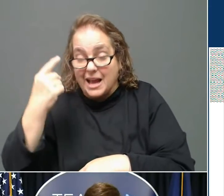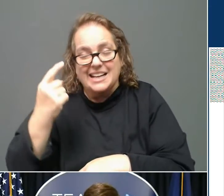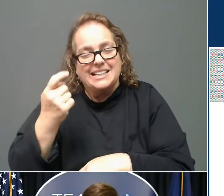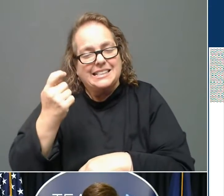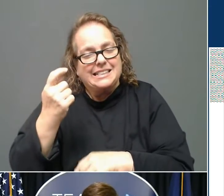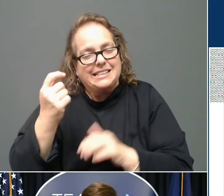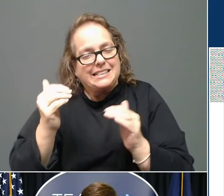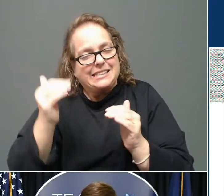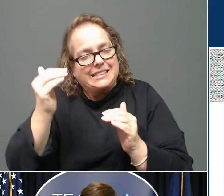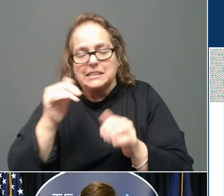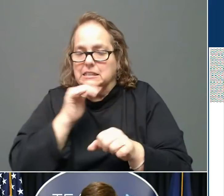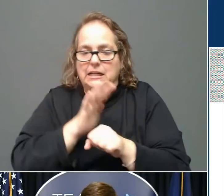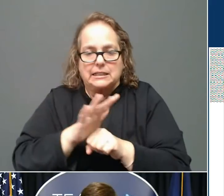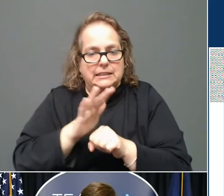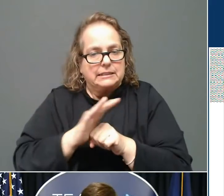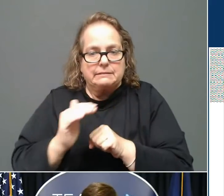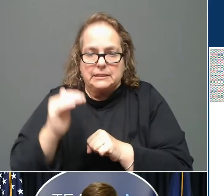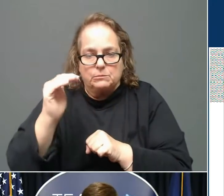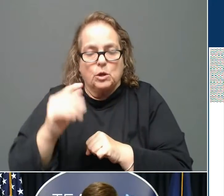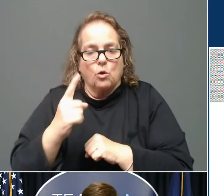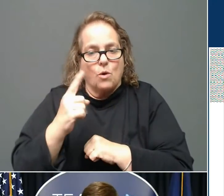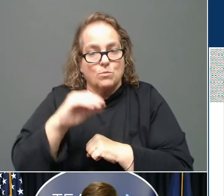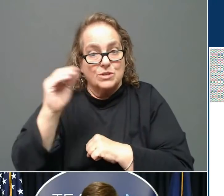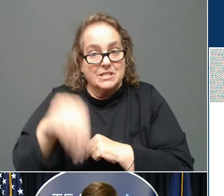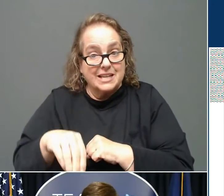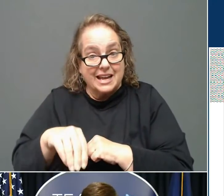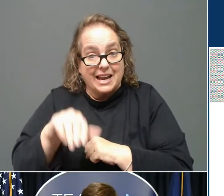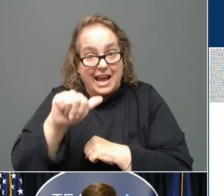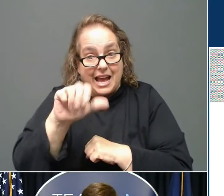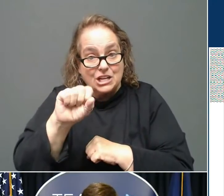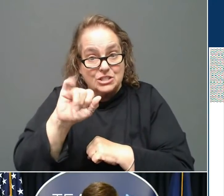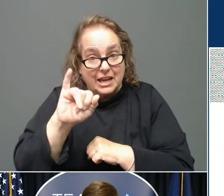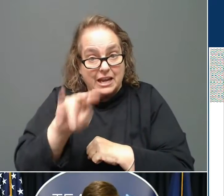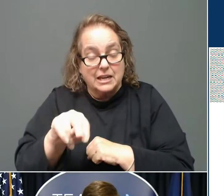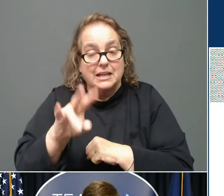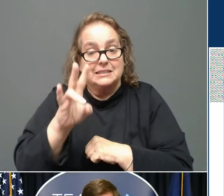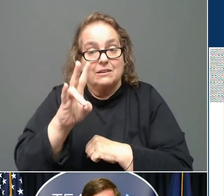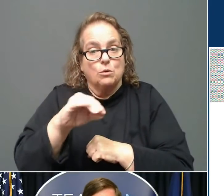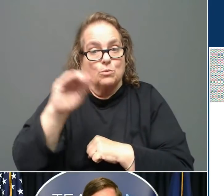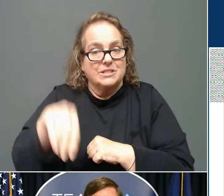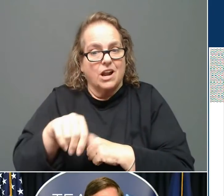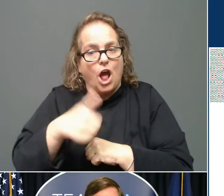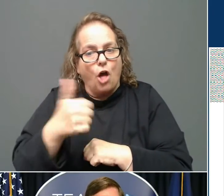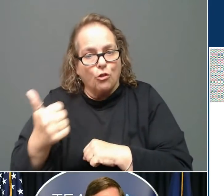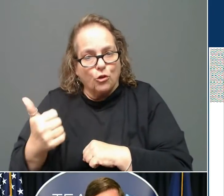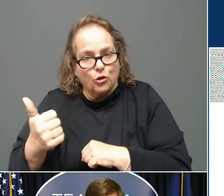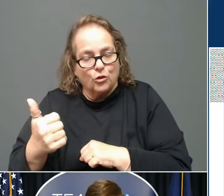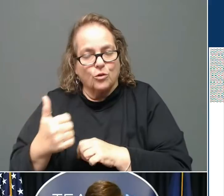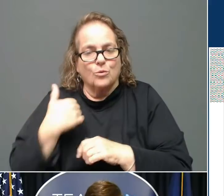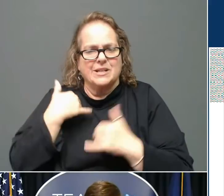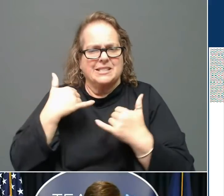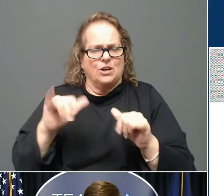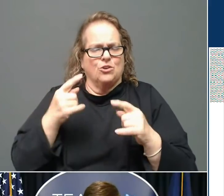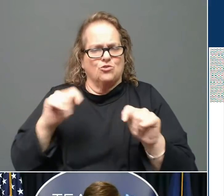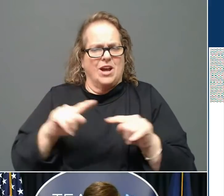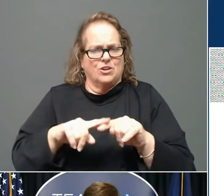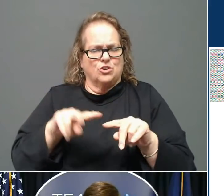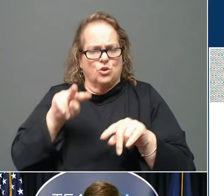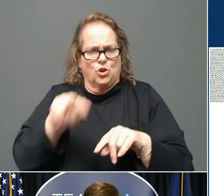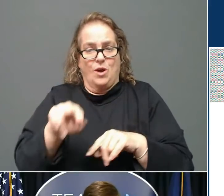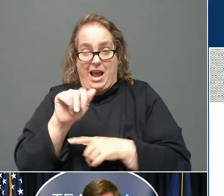enough. 1% Asian, 7% other. We are still trying to drill down on the